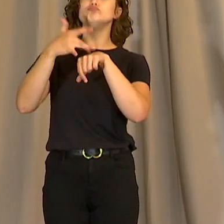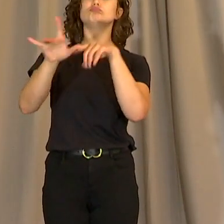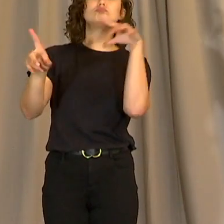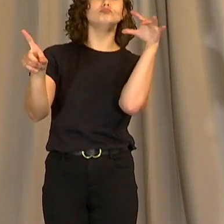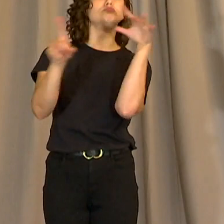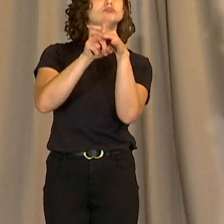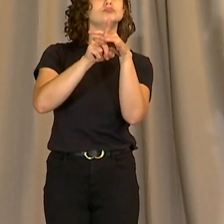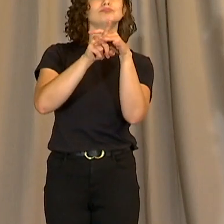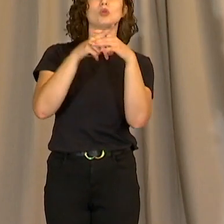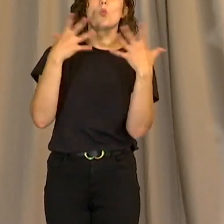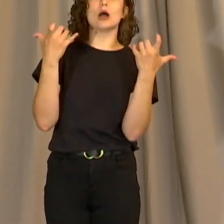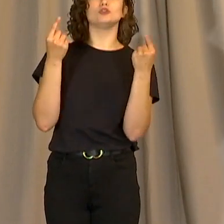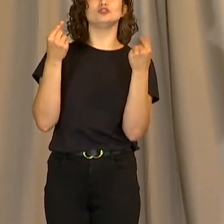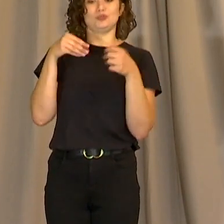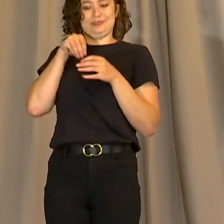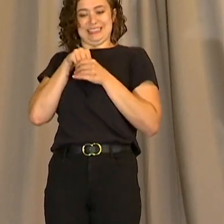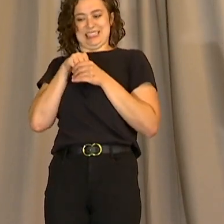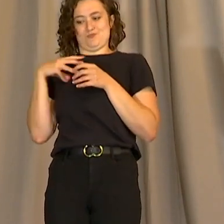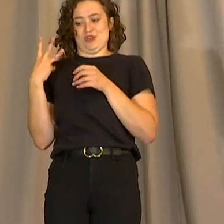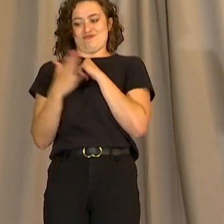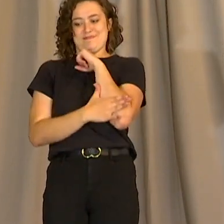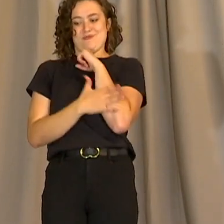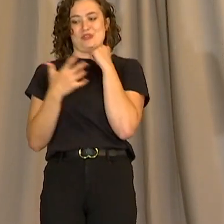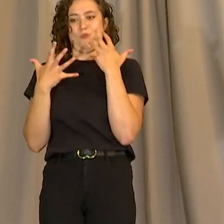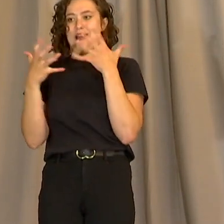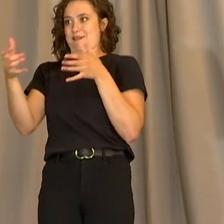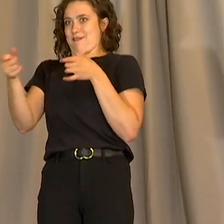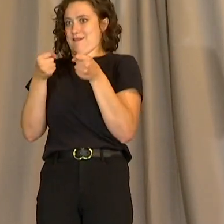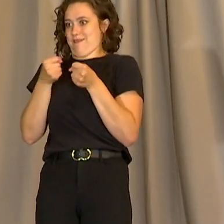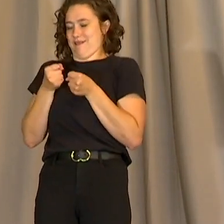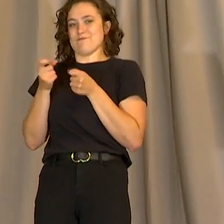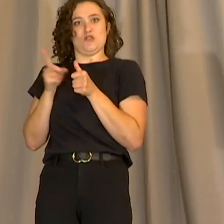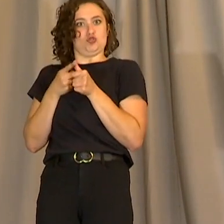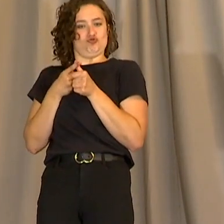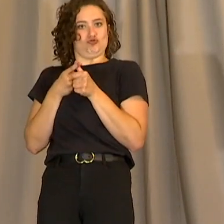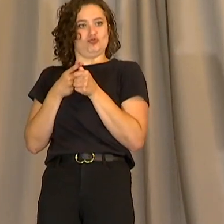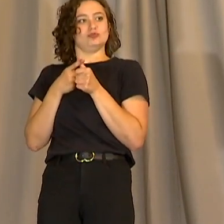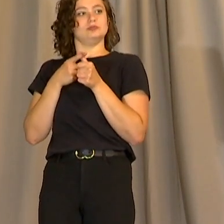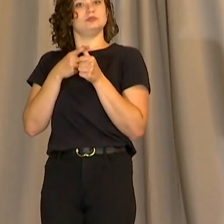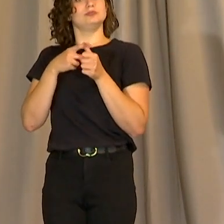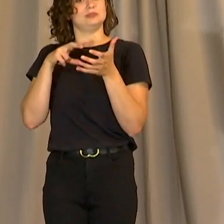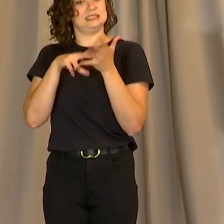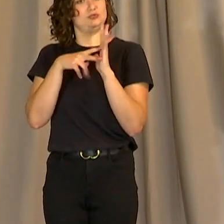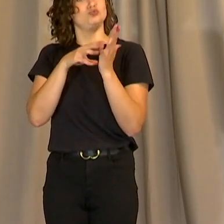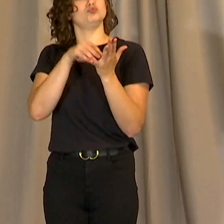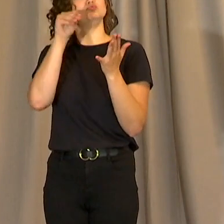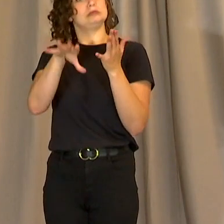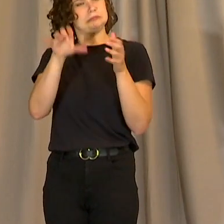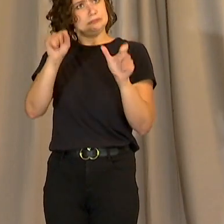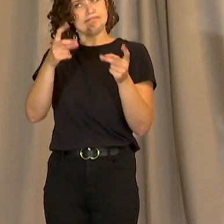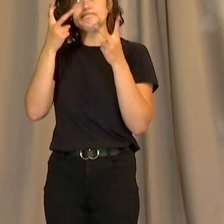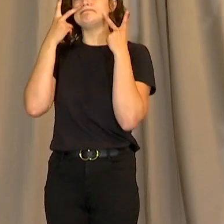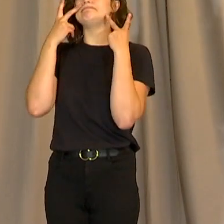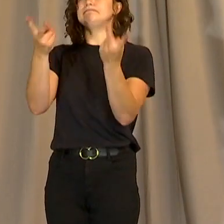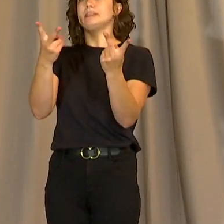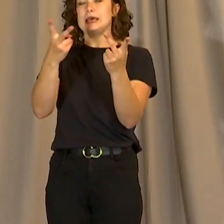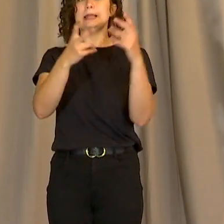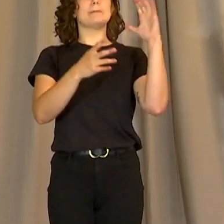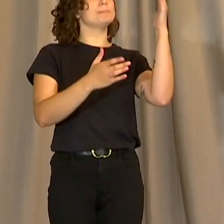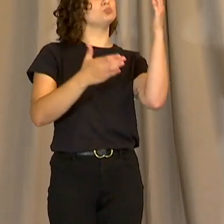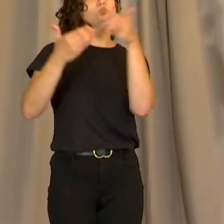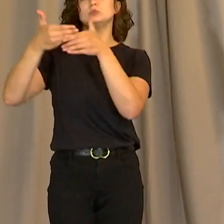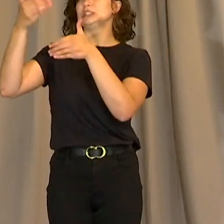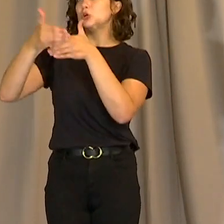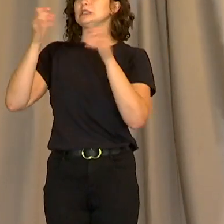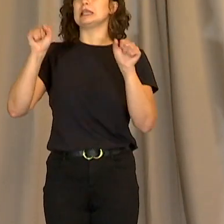within. And so again, our students can see our look at the mirrors and windows and really see that they